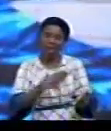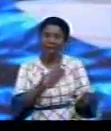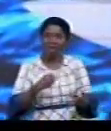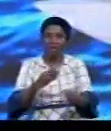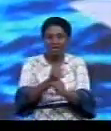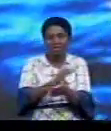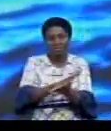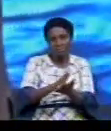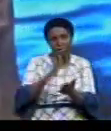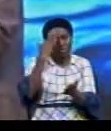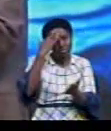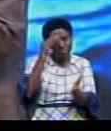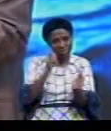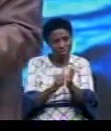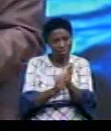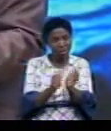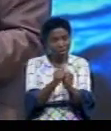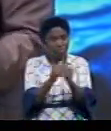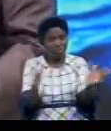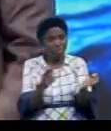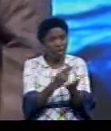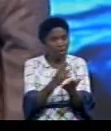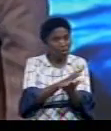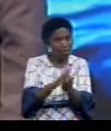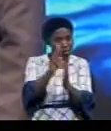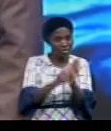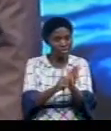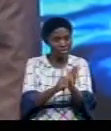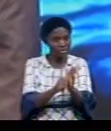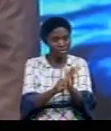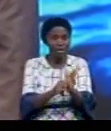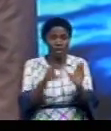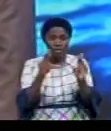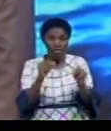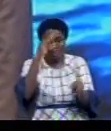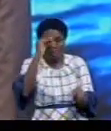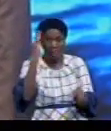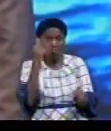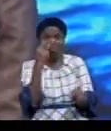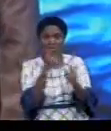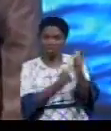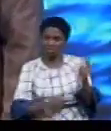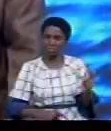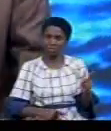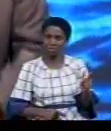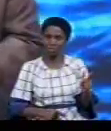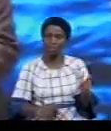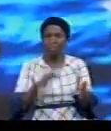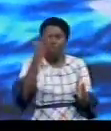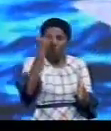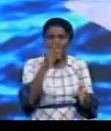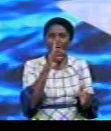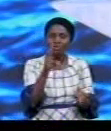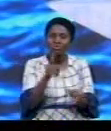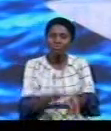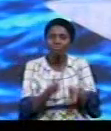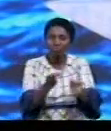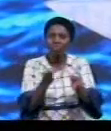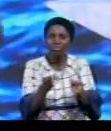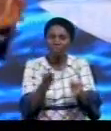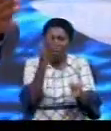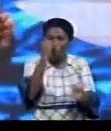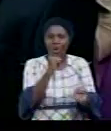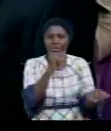no man shall see the Lord, why do we delay? Why don't we make it today and the Lord will answer your